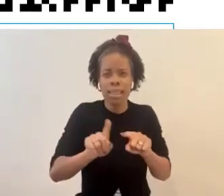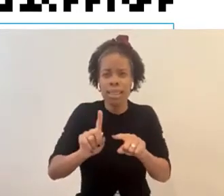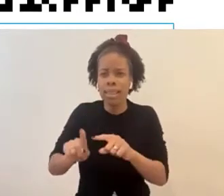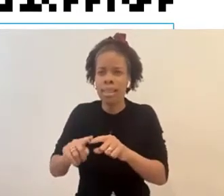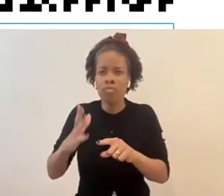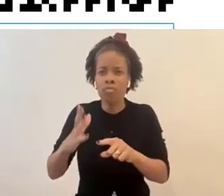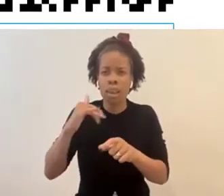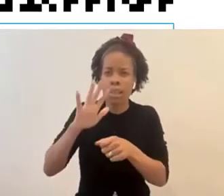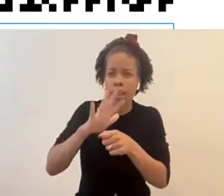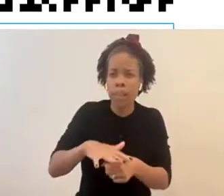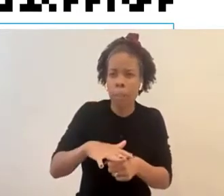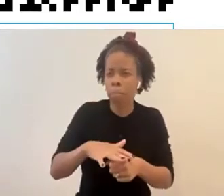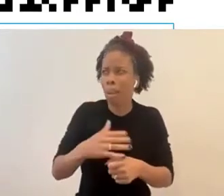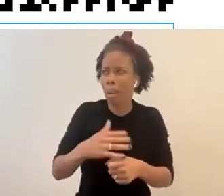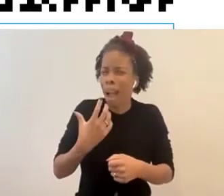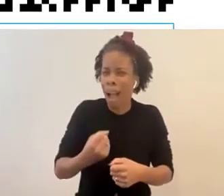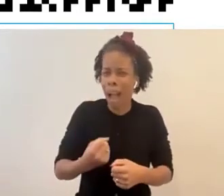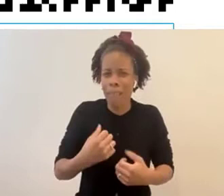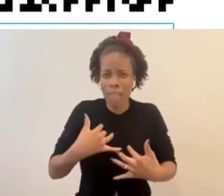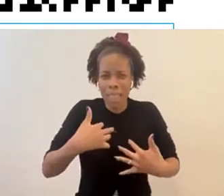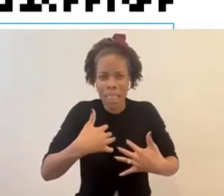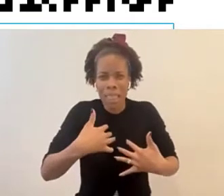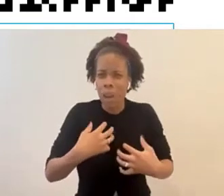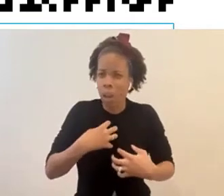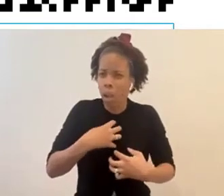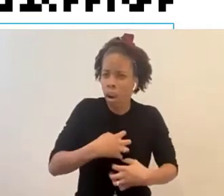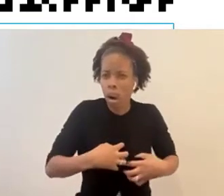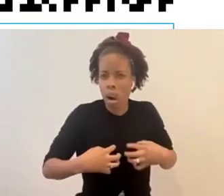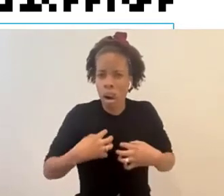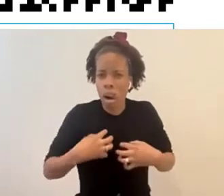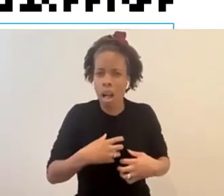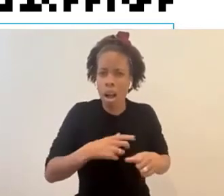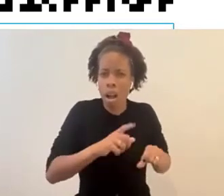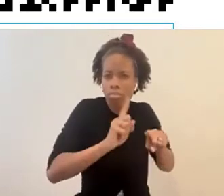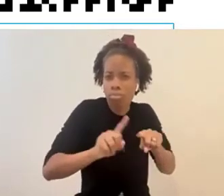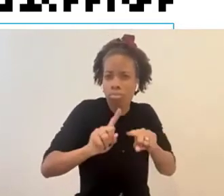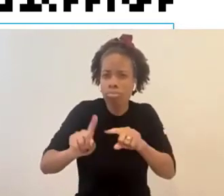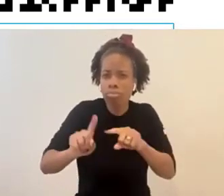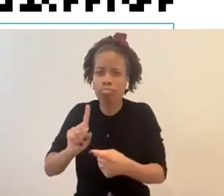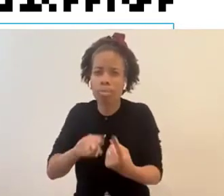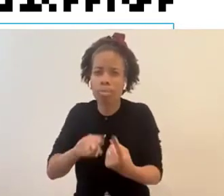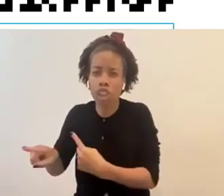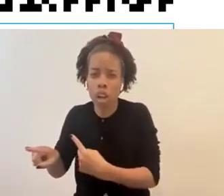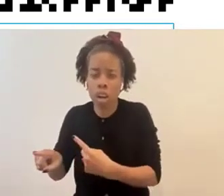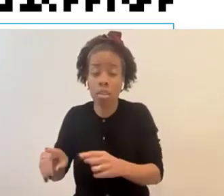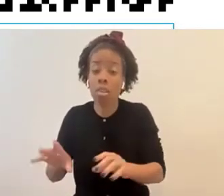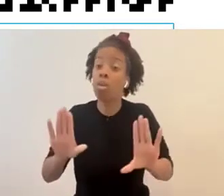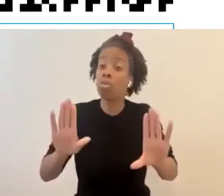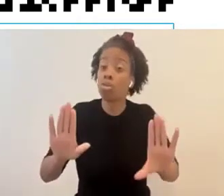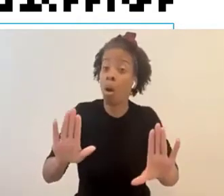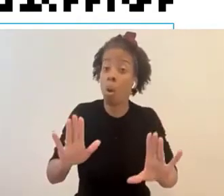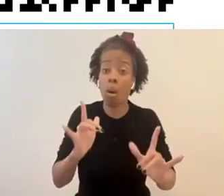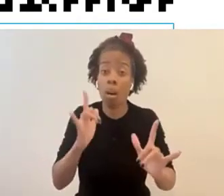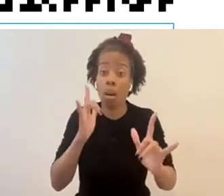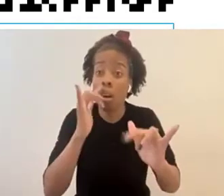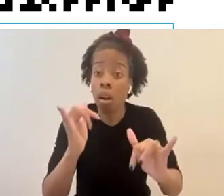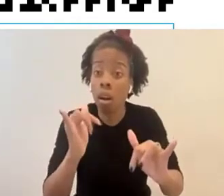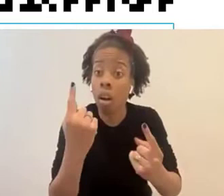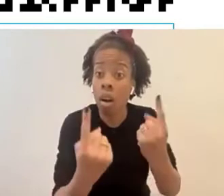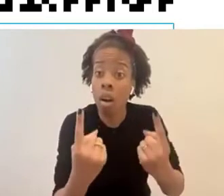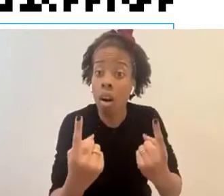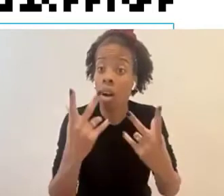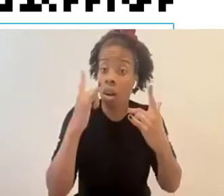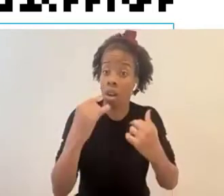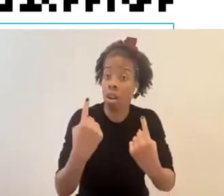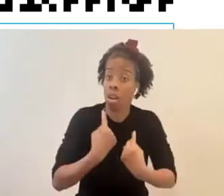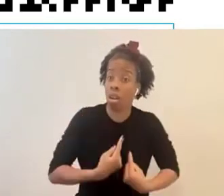oftentimes elicits all sorts of feelings and reactions from all of us. So to check in with ourselves before we start, we invite